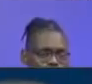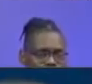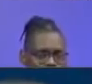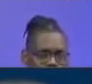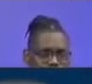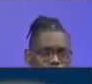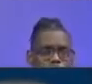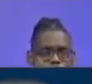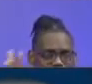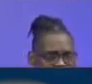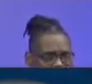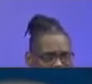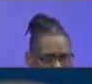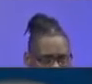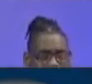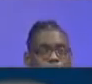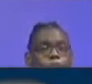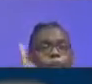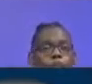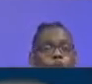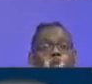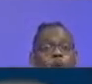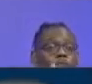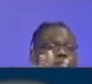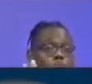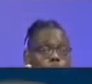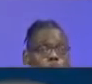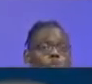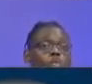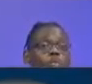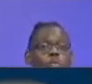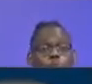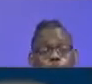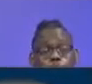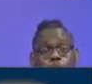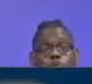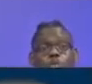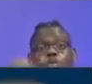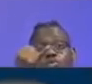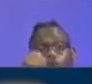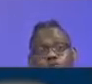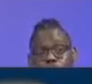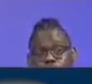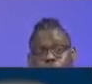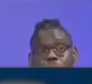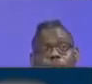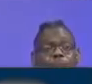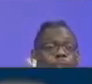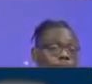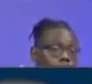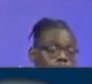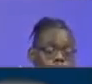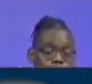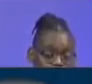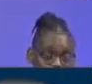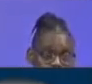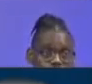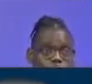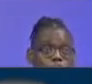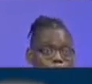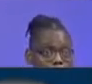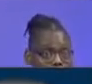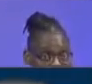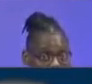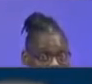So you come back out to work on the 3rd. So the days of the shutdown for the public service would